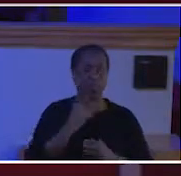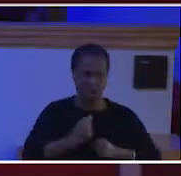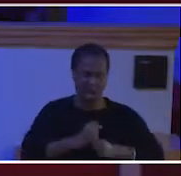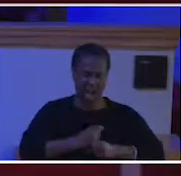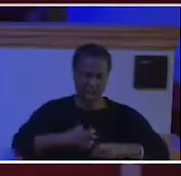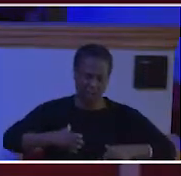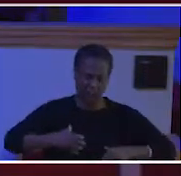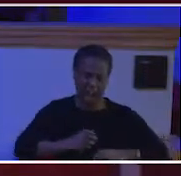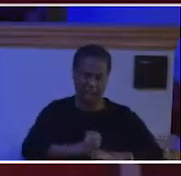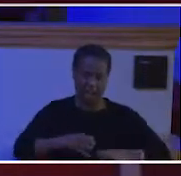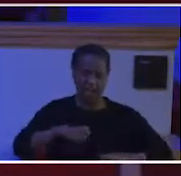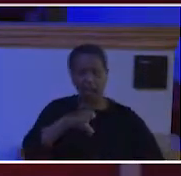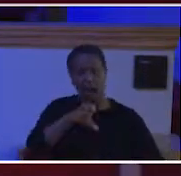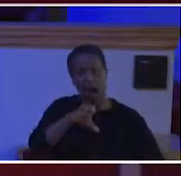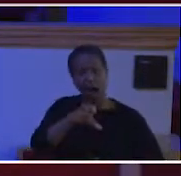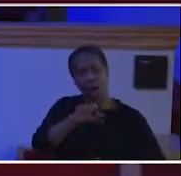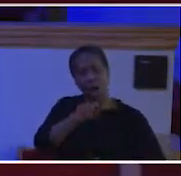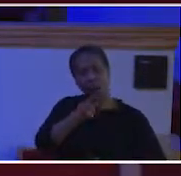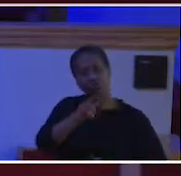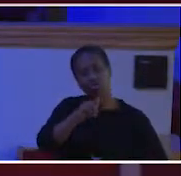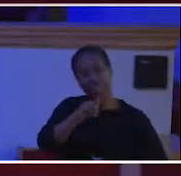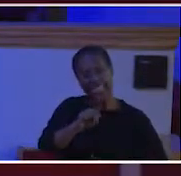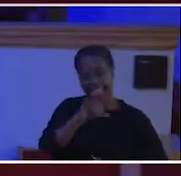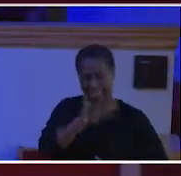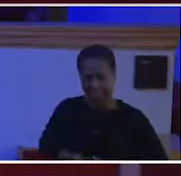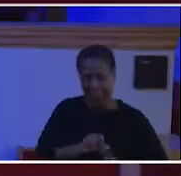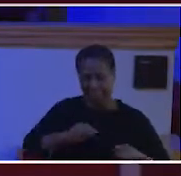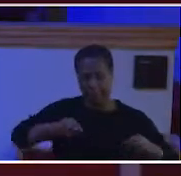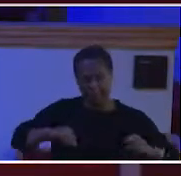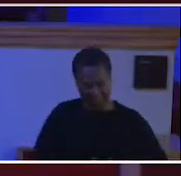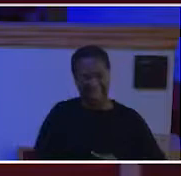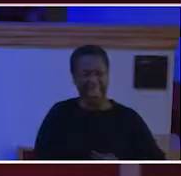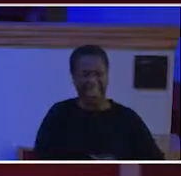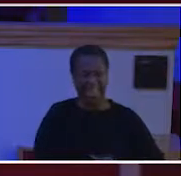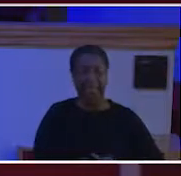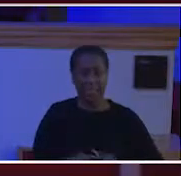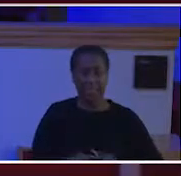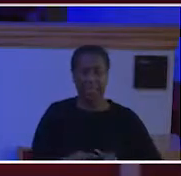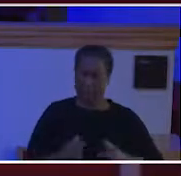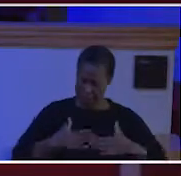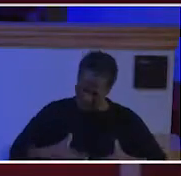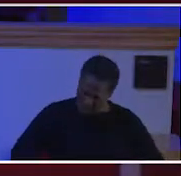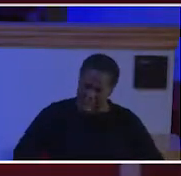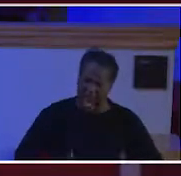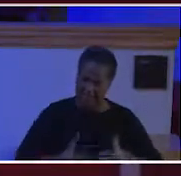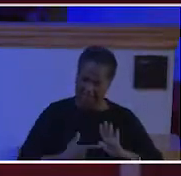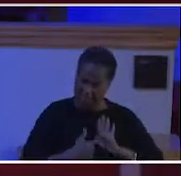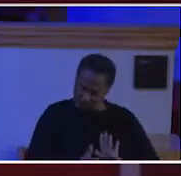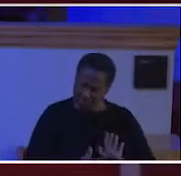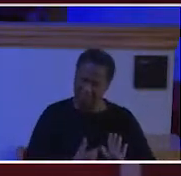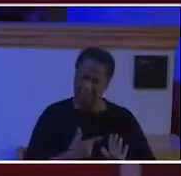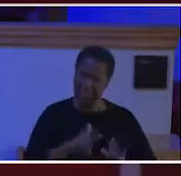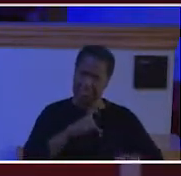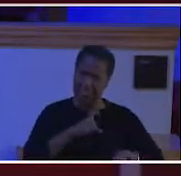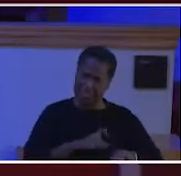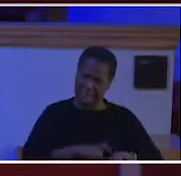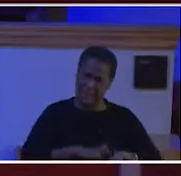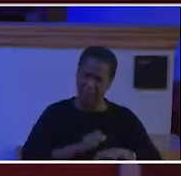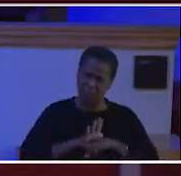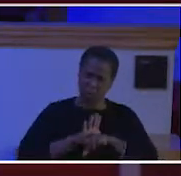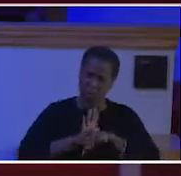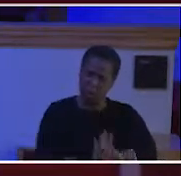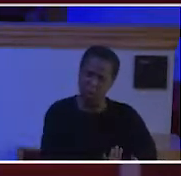contractions. And contractions are the pains and the body's way of saying it's time to